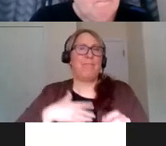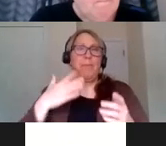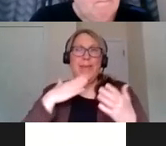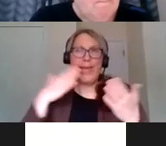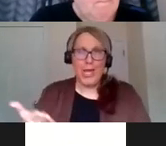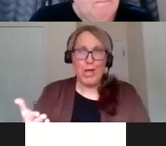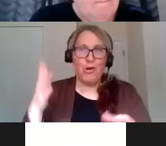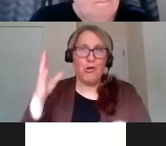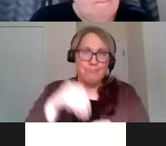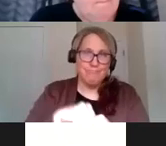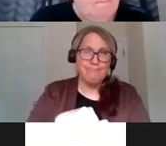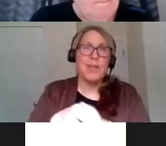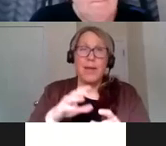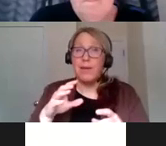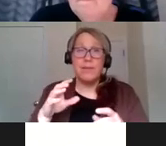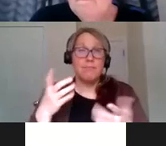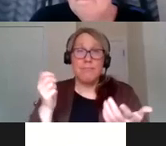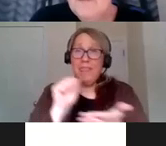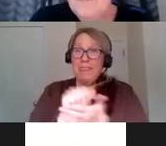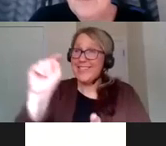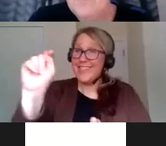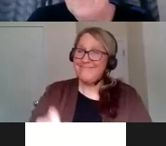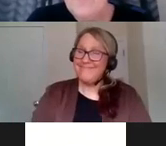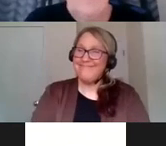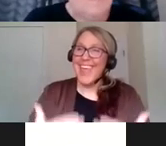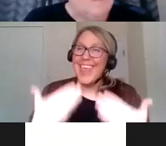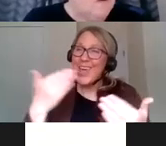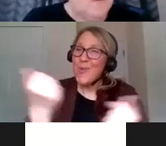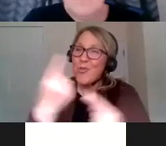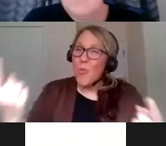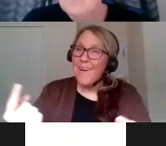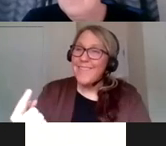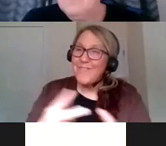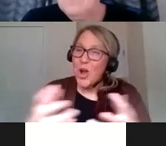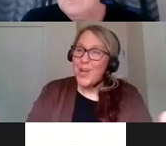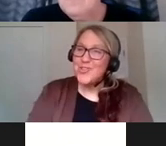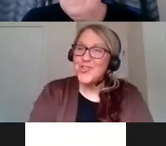here. And that's all. Yeah, thank you everybody very much.